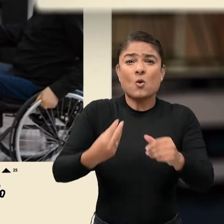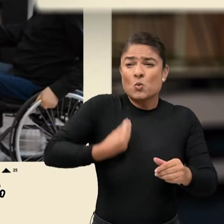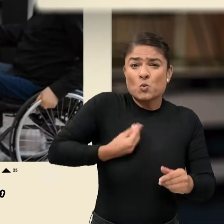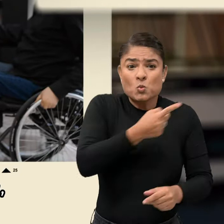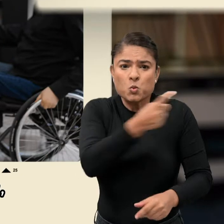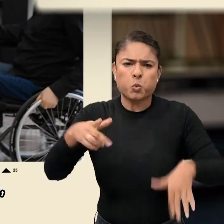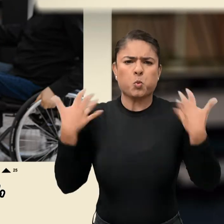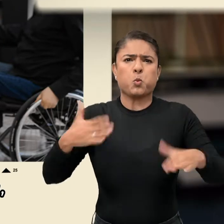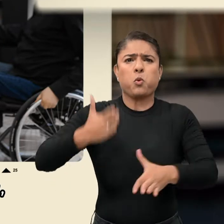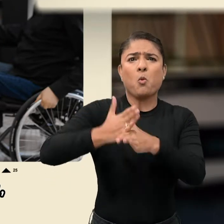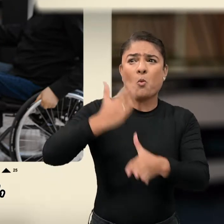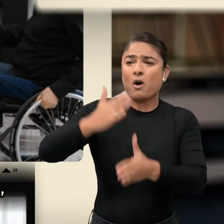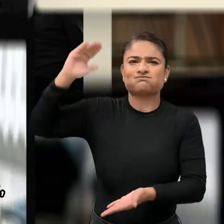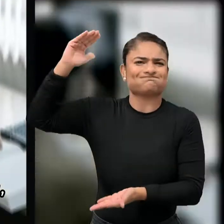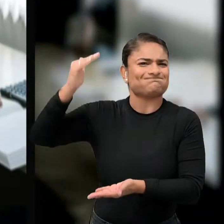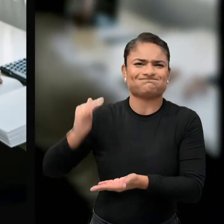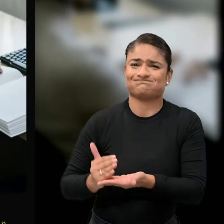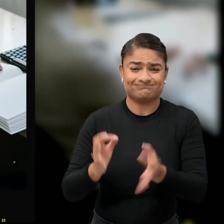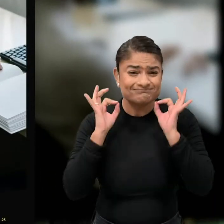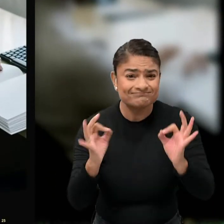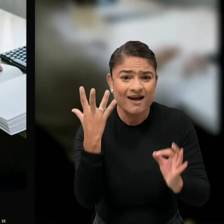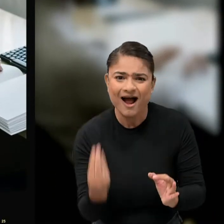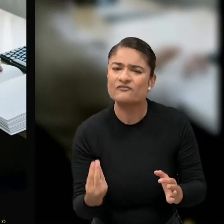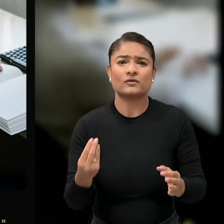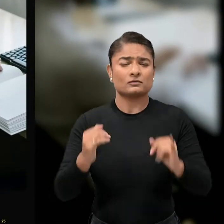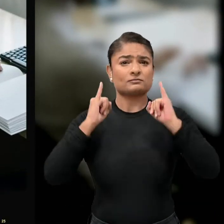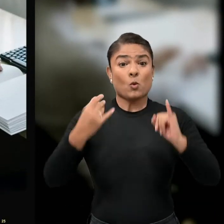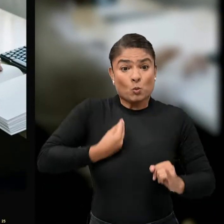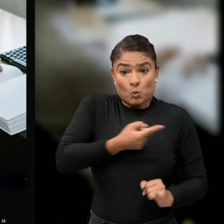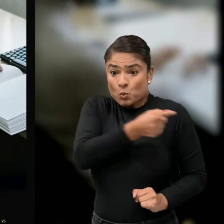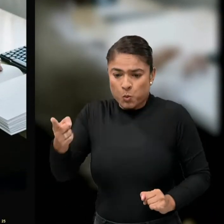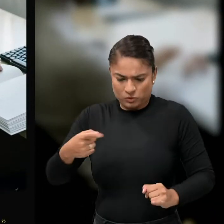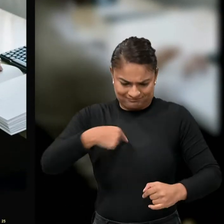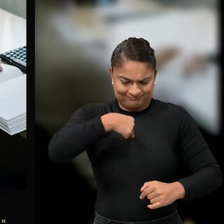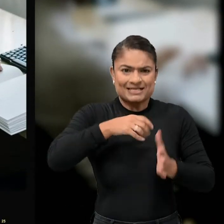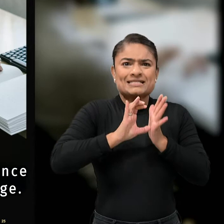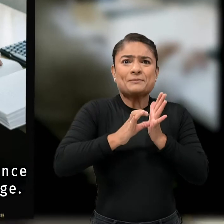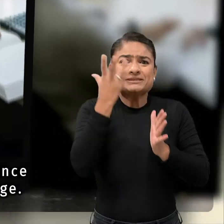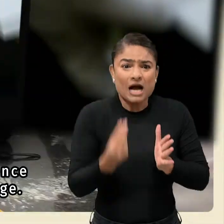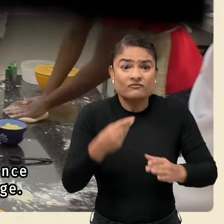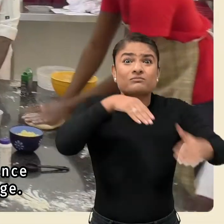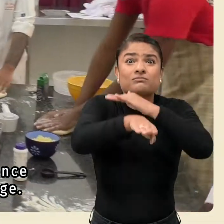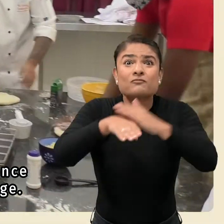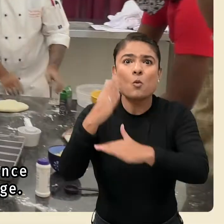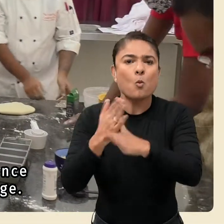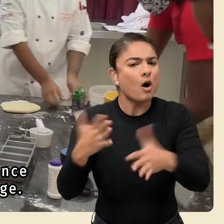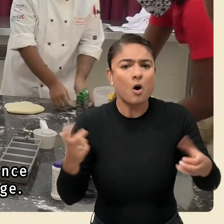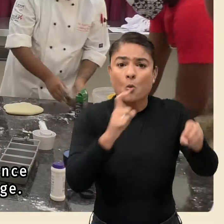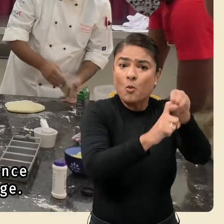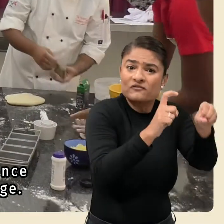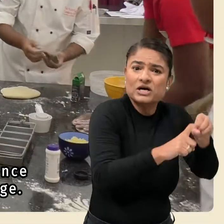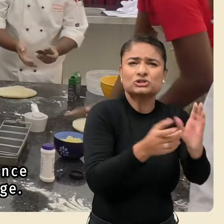youth unemployment figures into account, it's critical that youth with disabilities arm themselves with qualifications, skills,